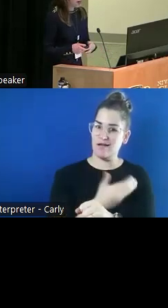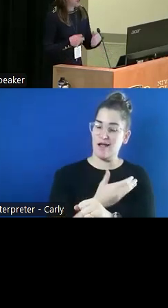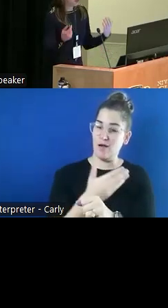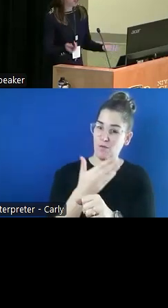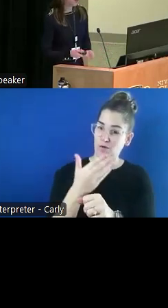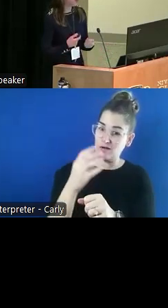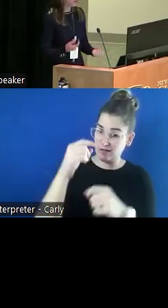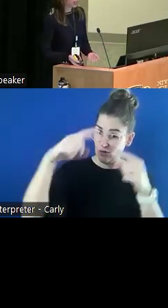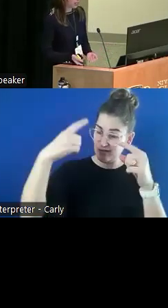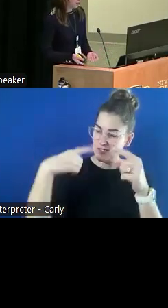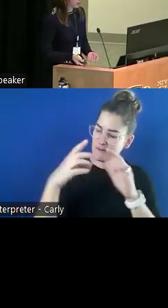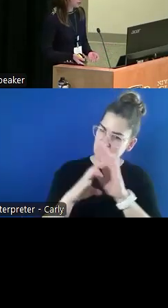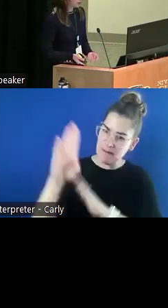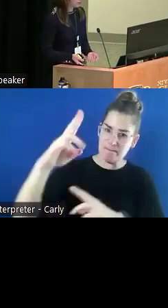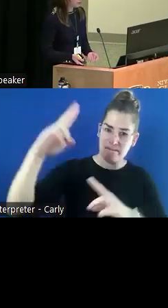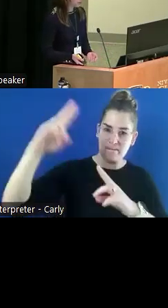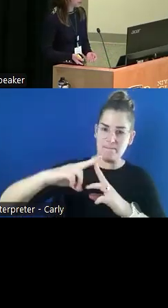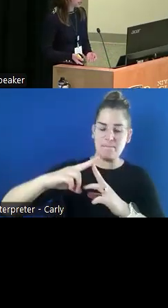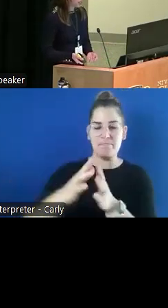to help build a motivating lifestyle.